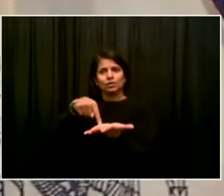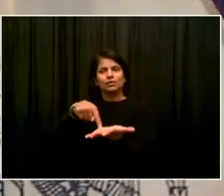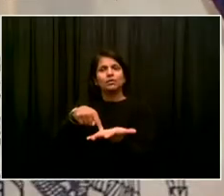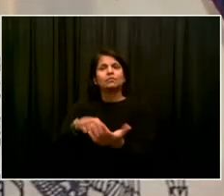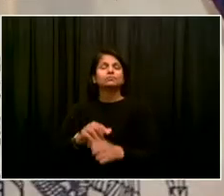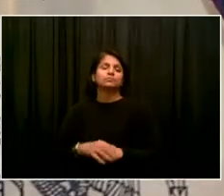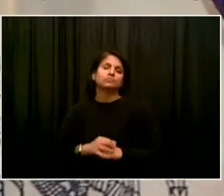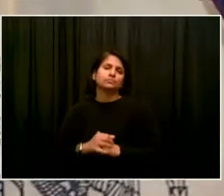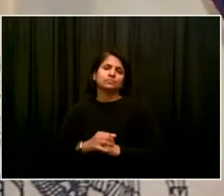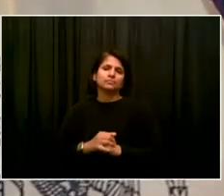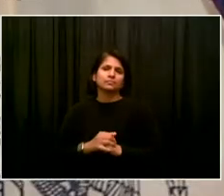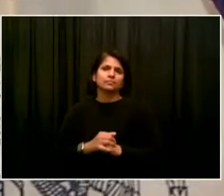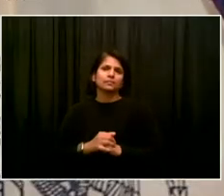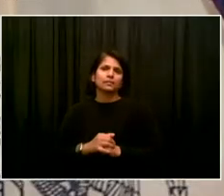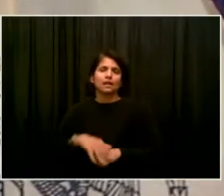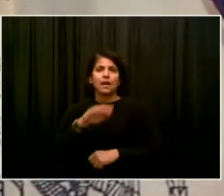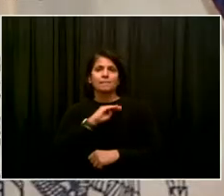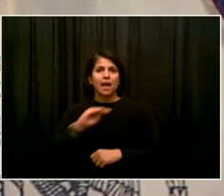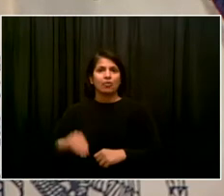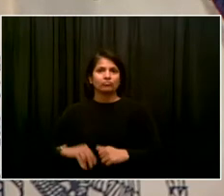ahead.